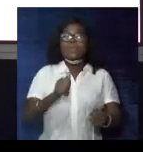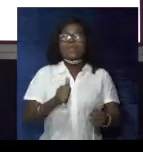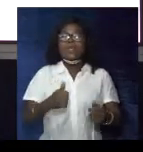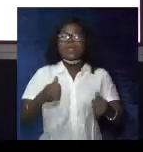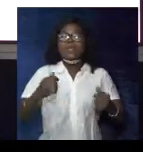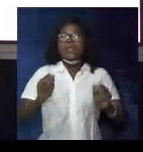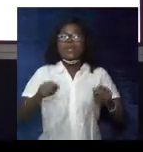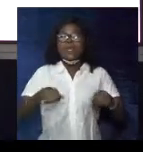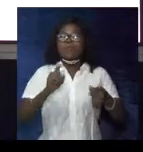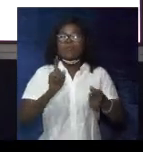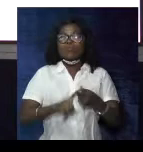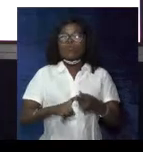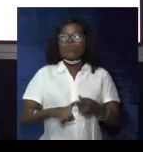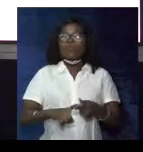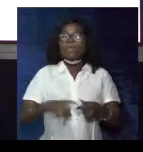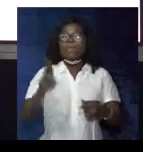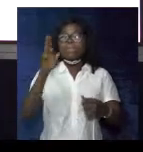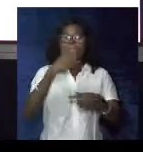use of the word